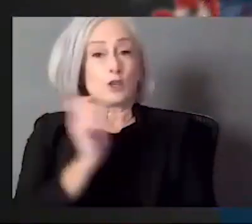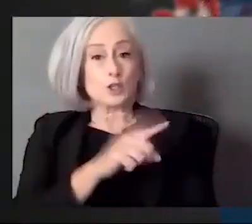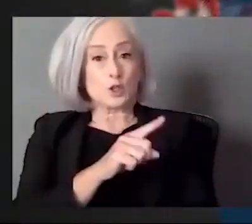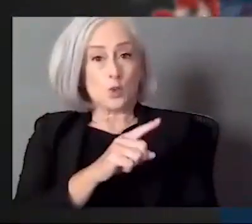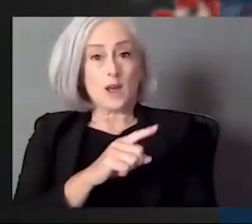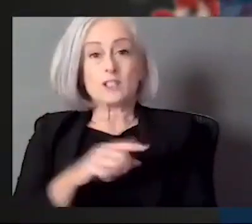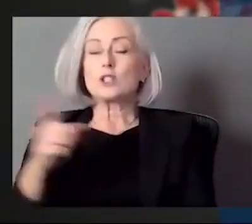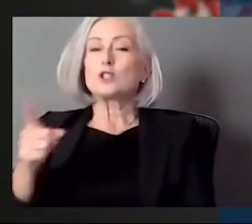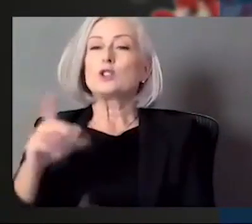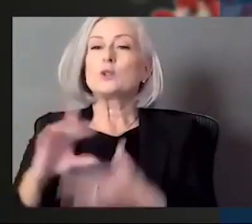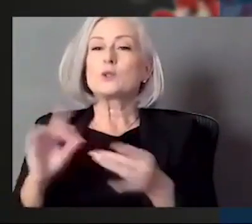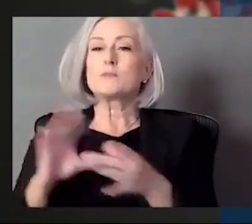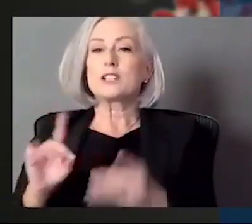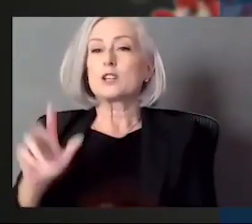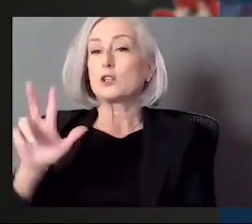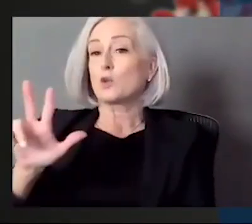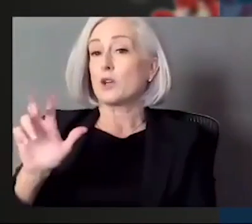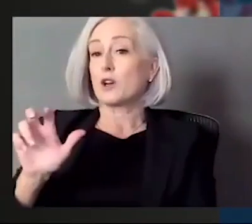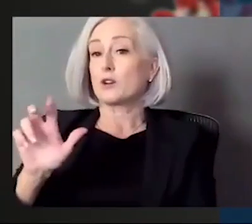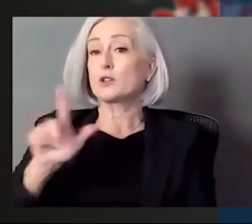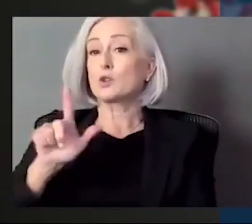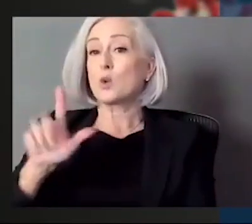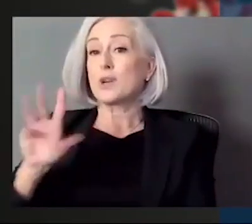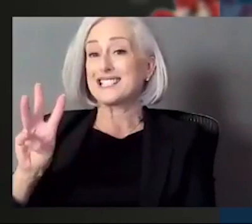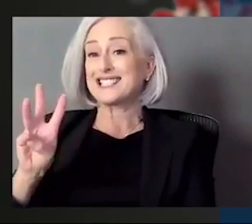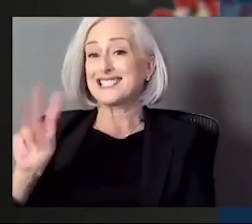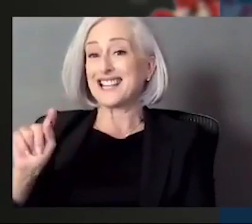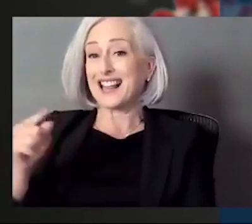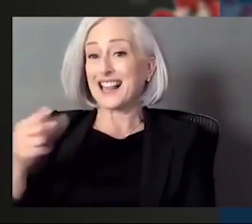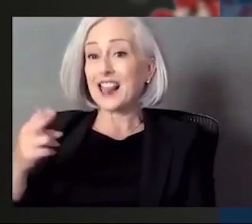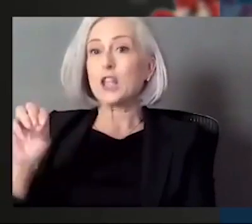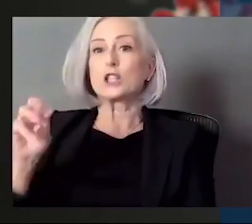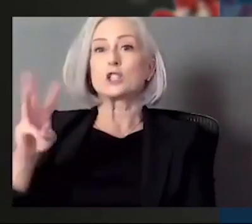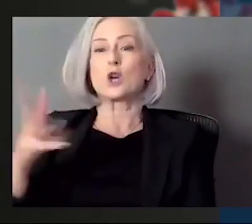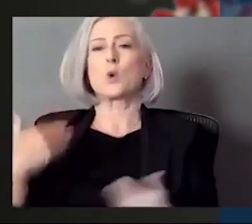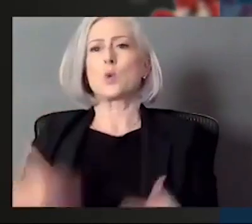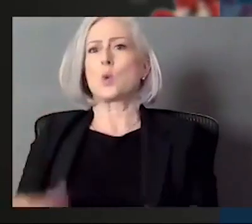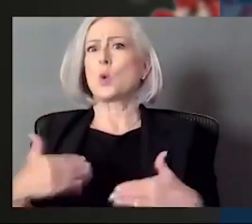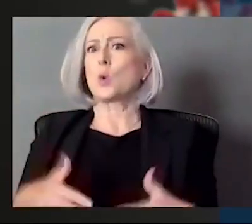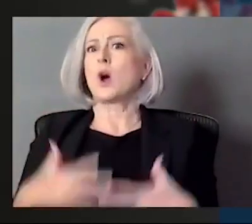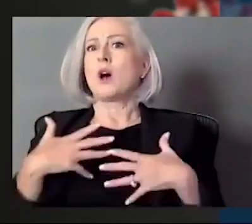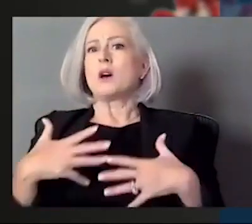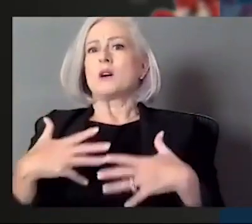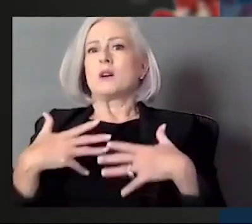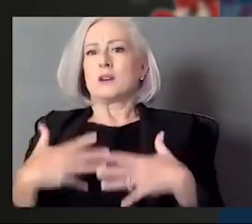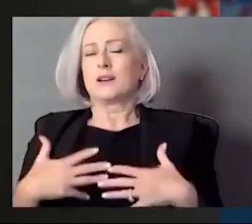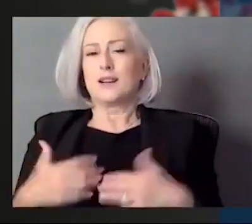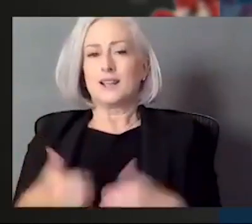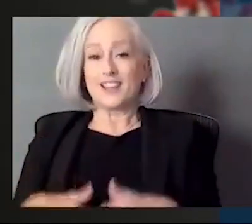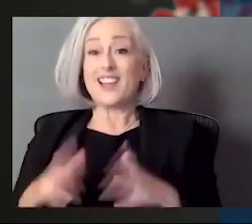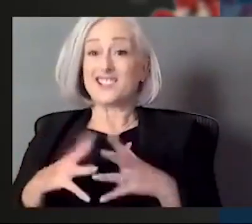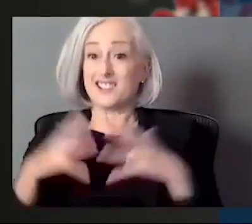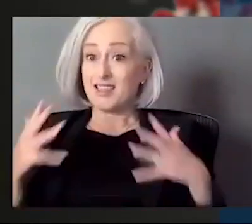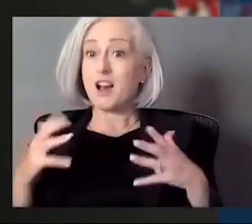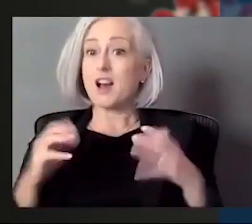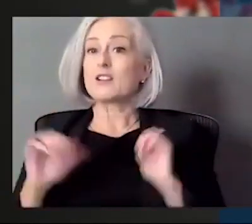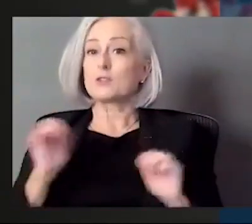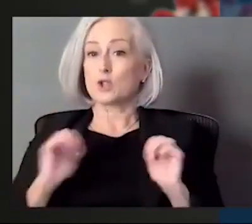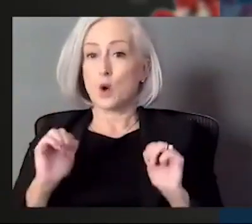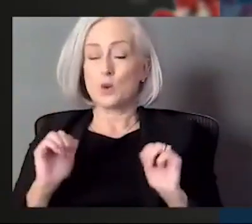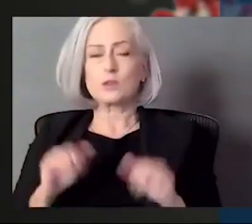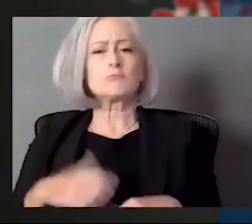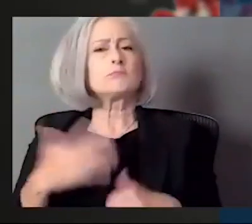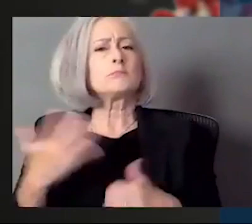326th show. Take a deep breath. That's a lot. So what do you remember about the very